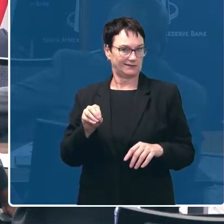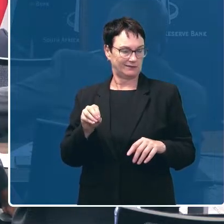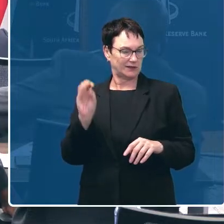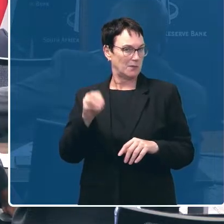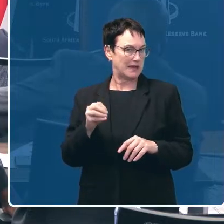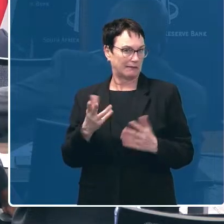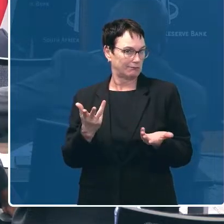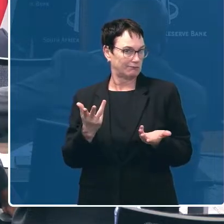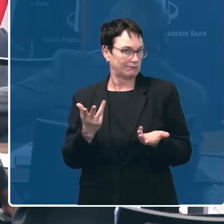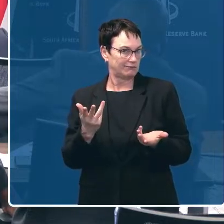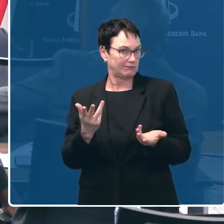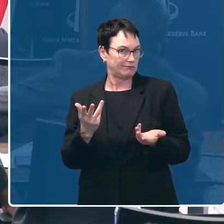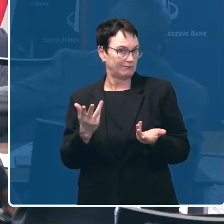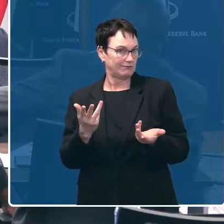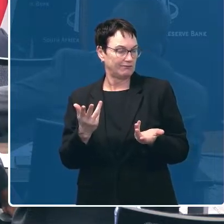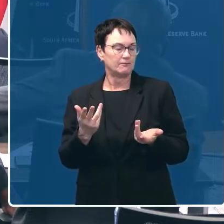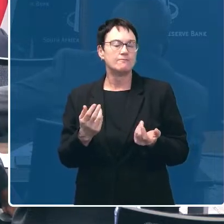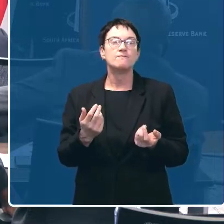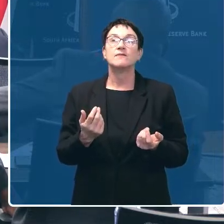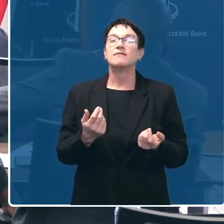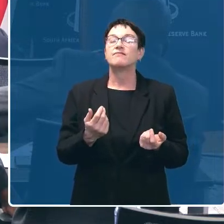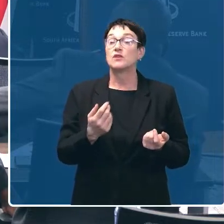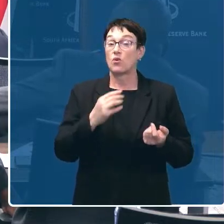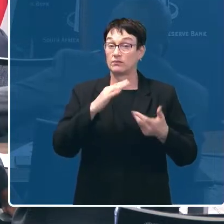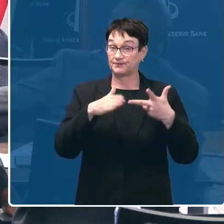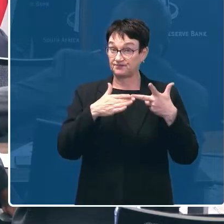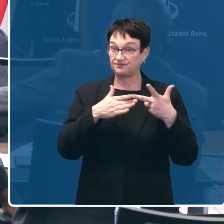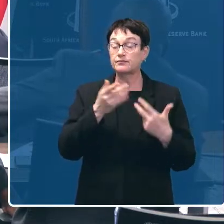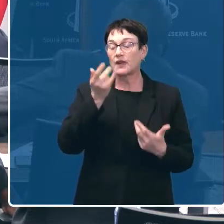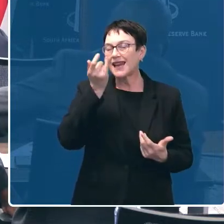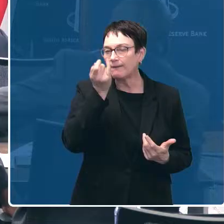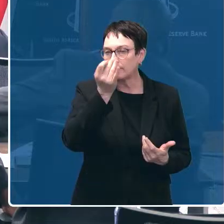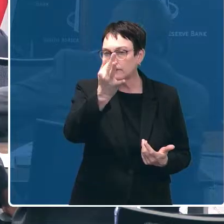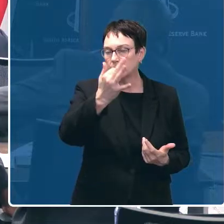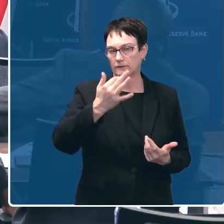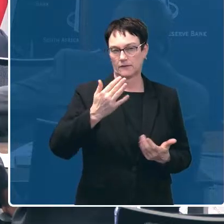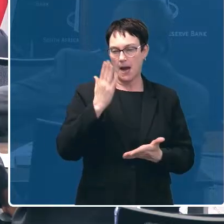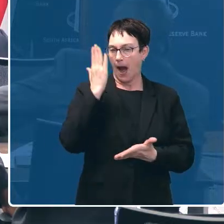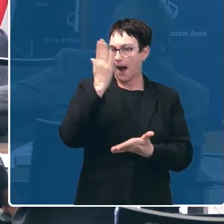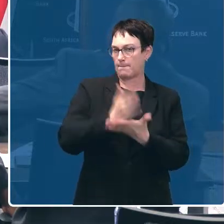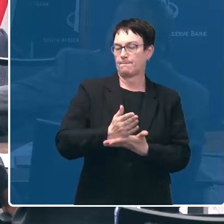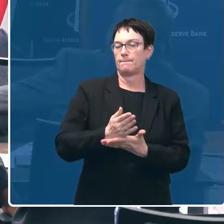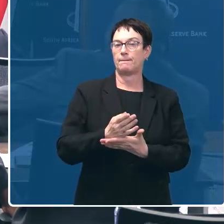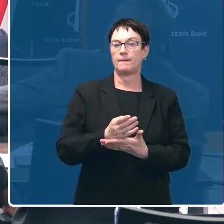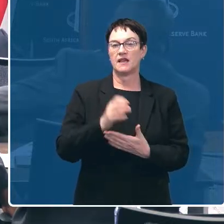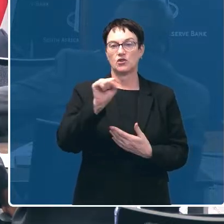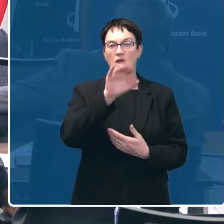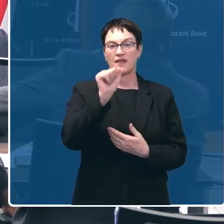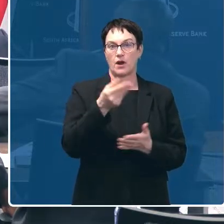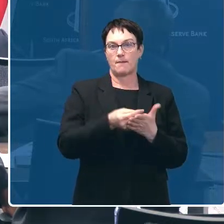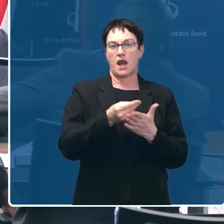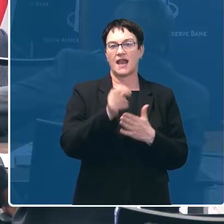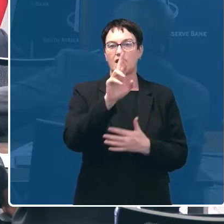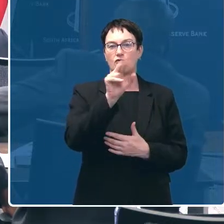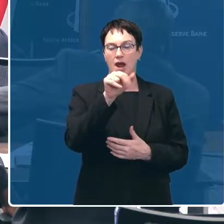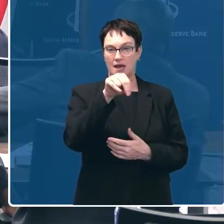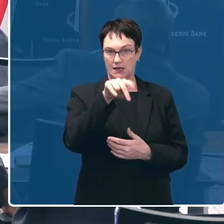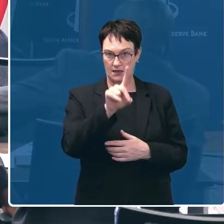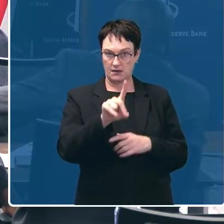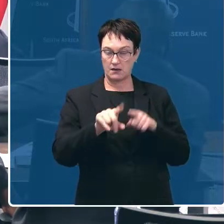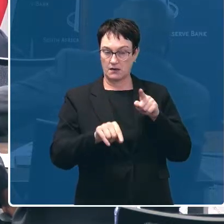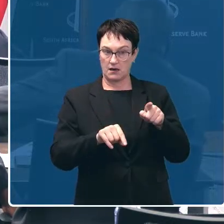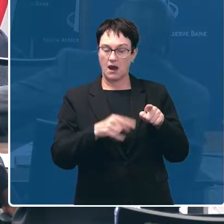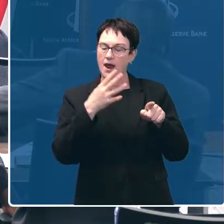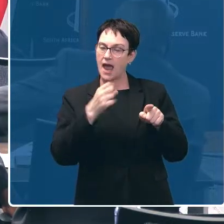If the Rand resilience were to continue, is there room for a front-loaded rate strategy